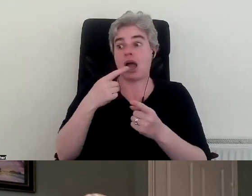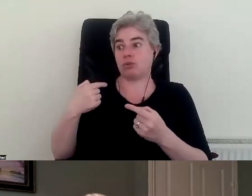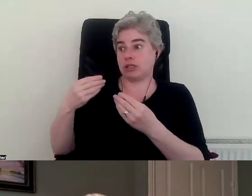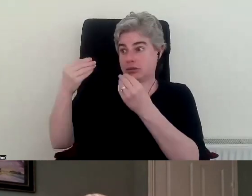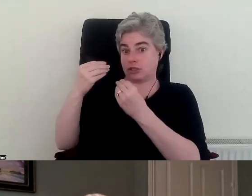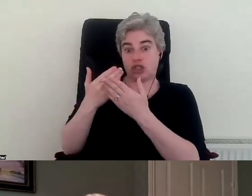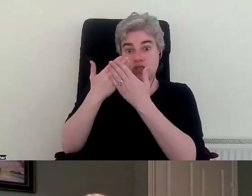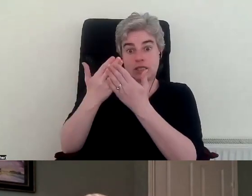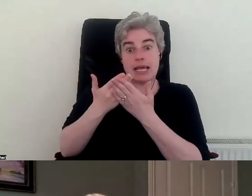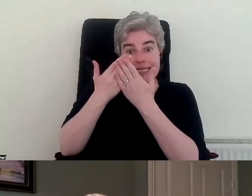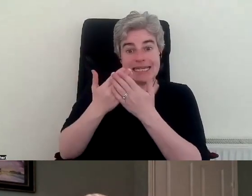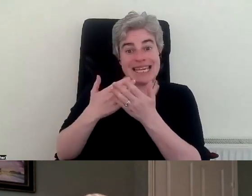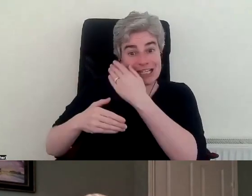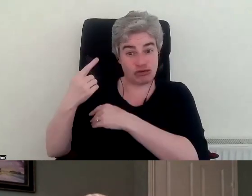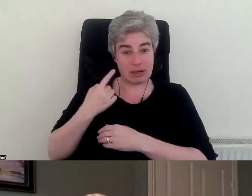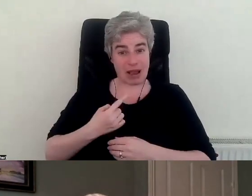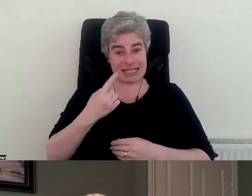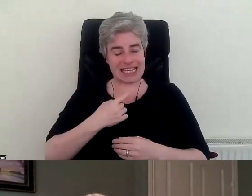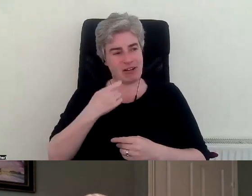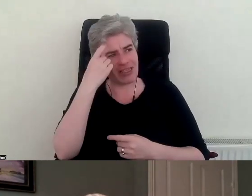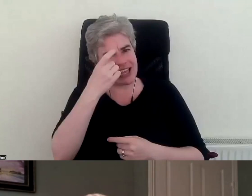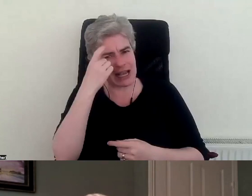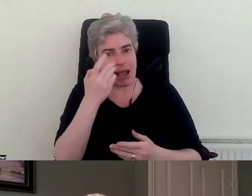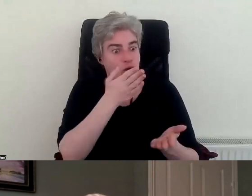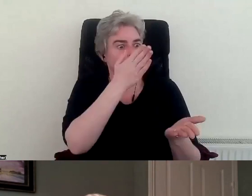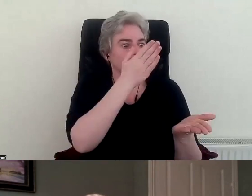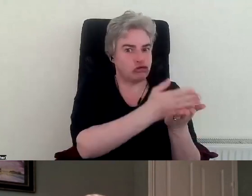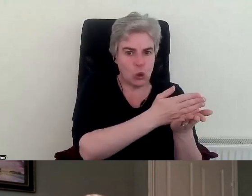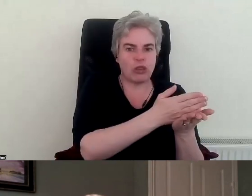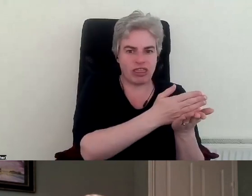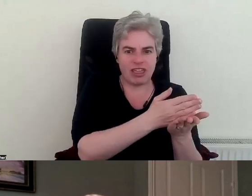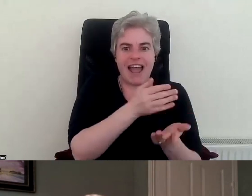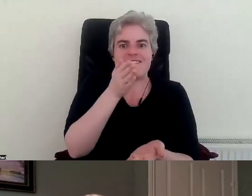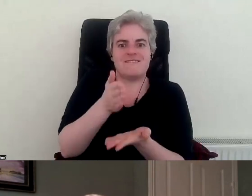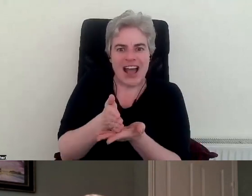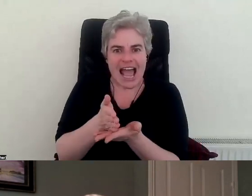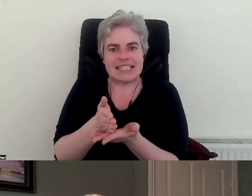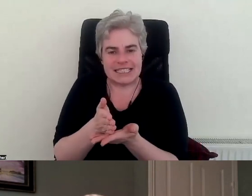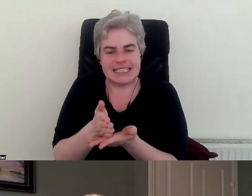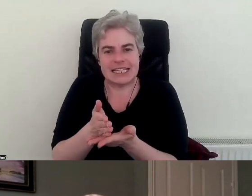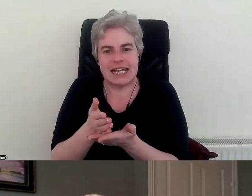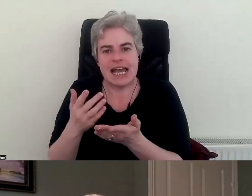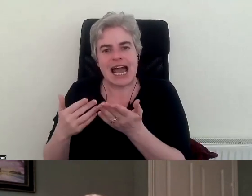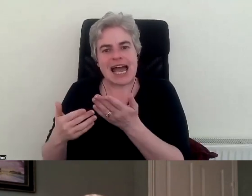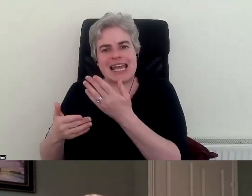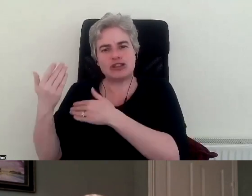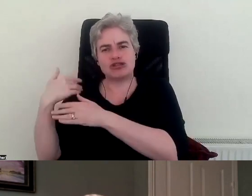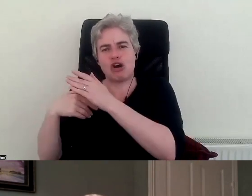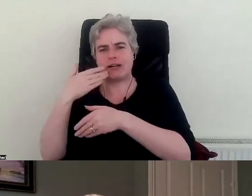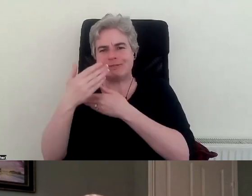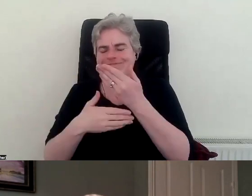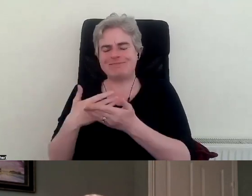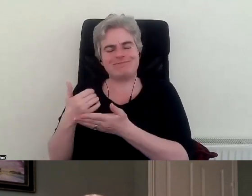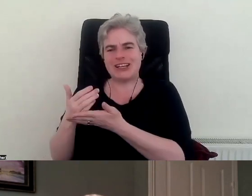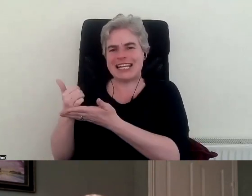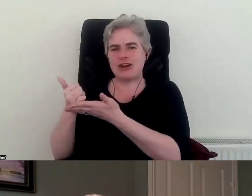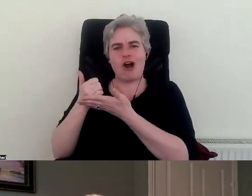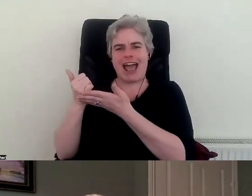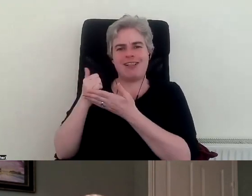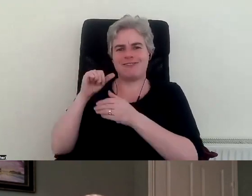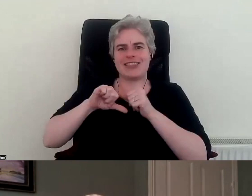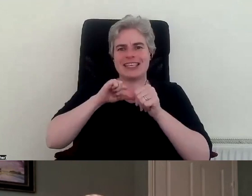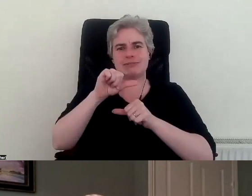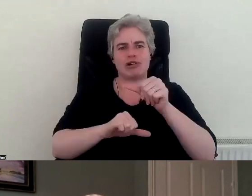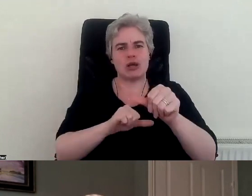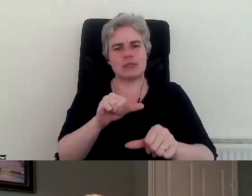study history and to think about truth and fact, and the historical narrative is not the most helpful in this process. So I wondered if you